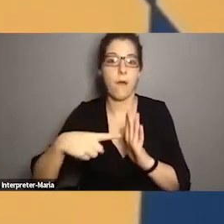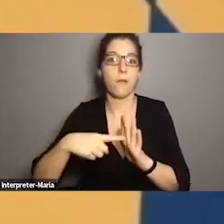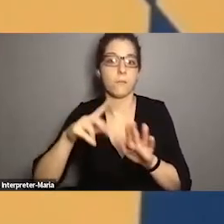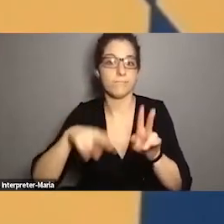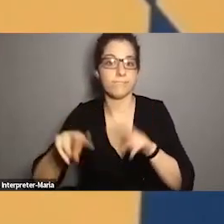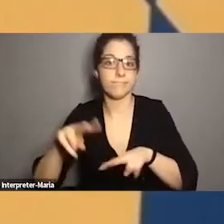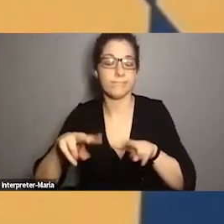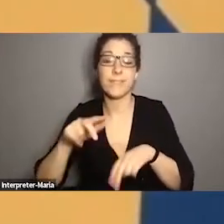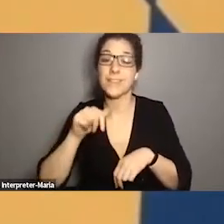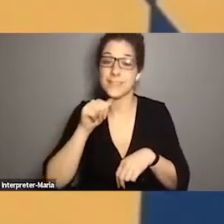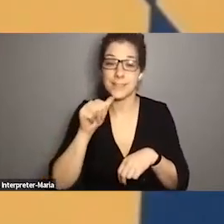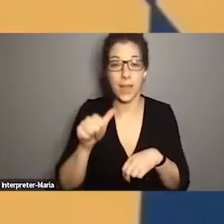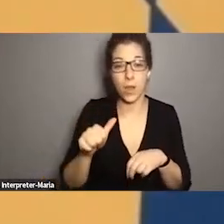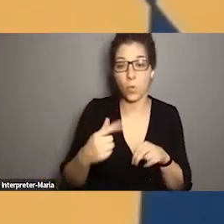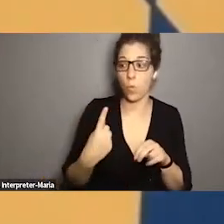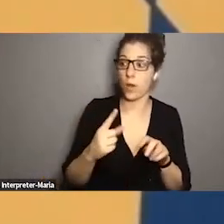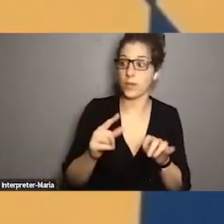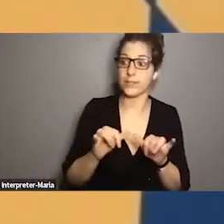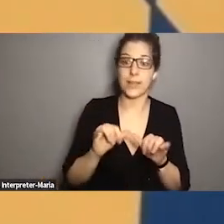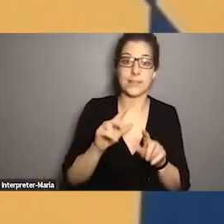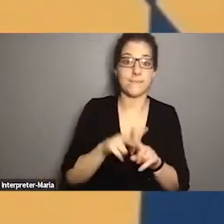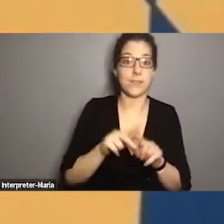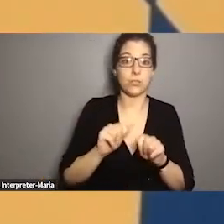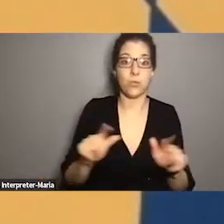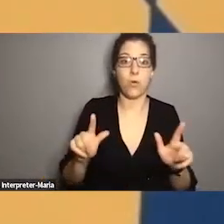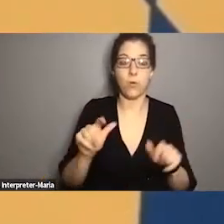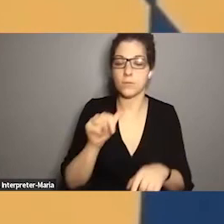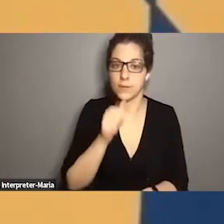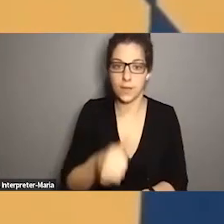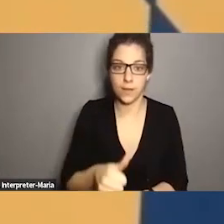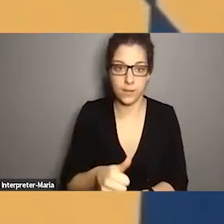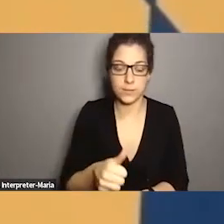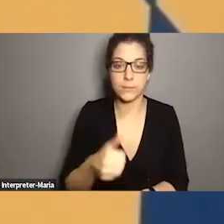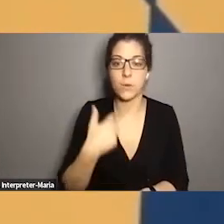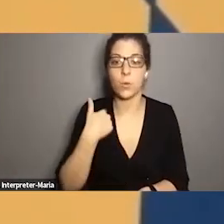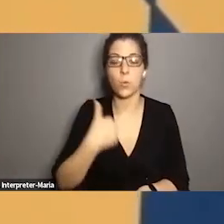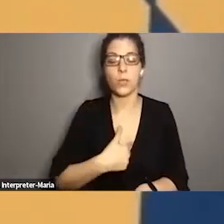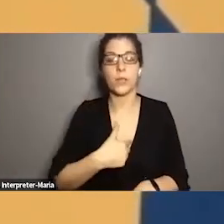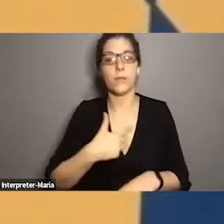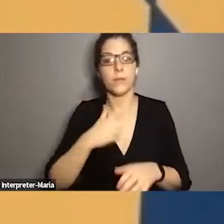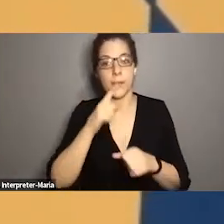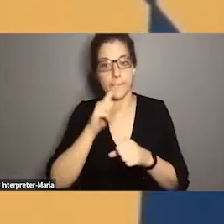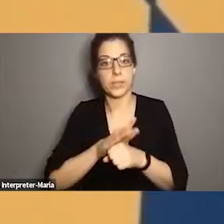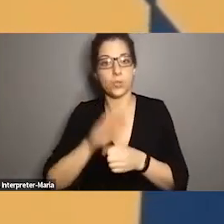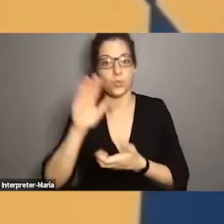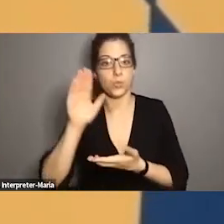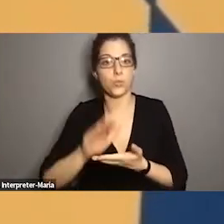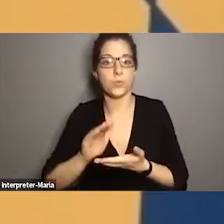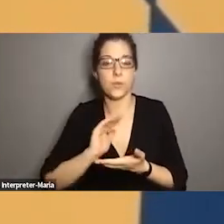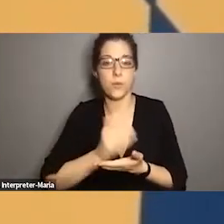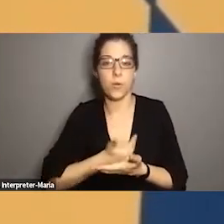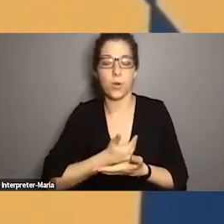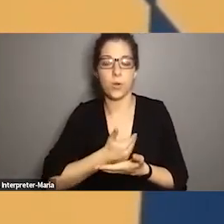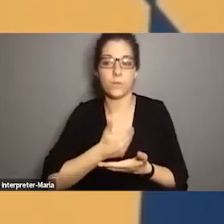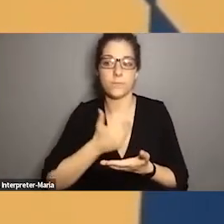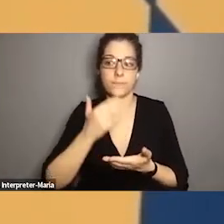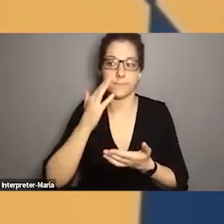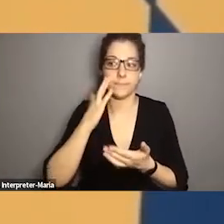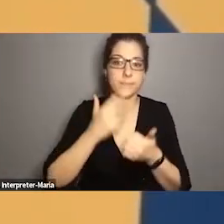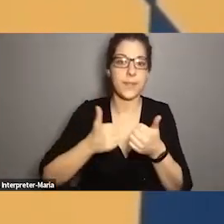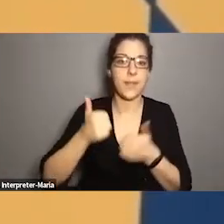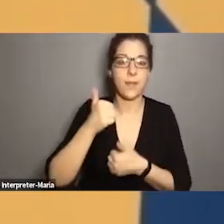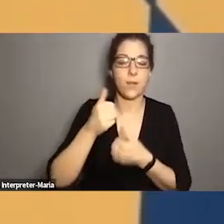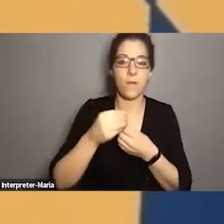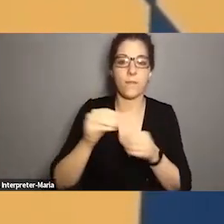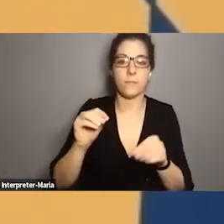because it's not going to be one size fits all, like Dominique said. But we actually committed to reducing our head office corporate space